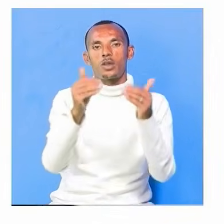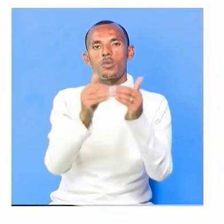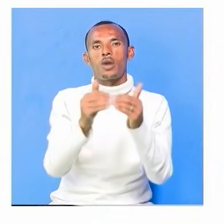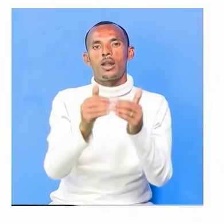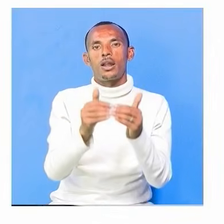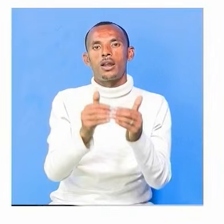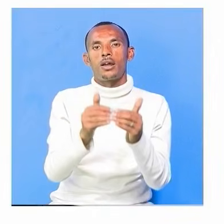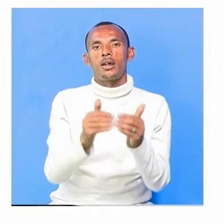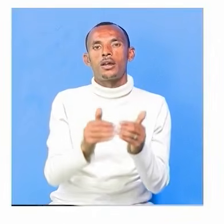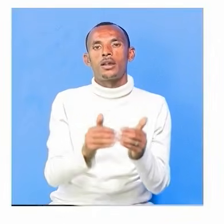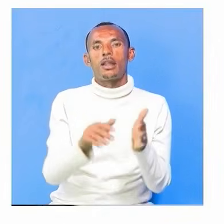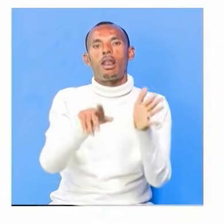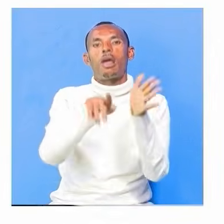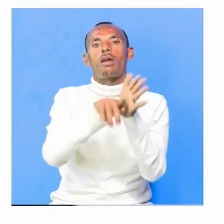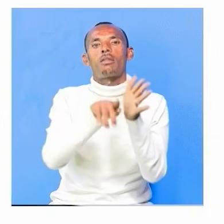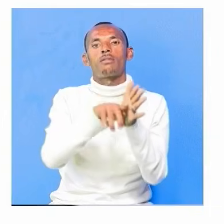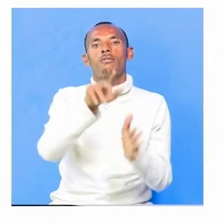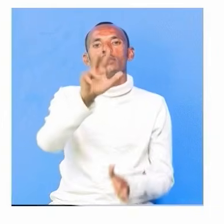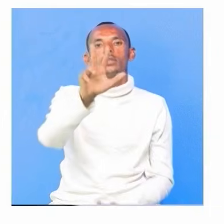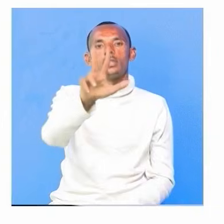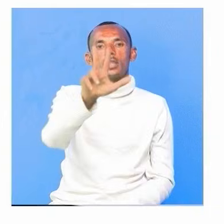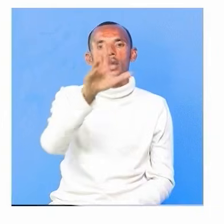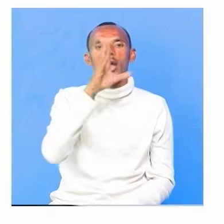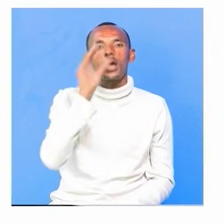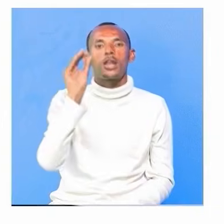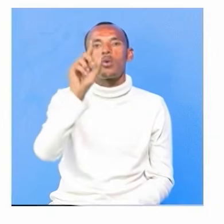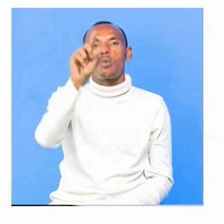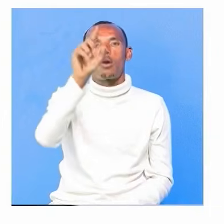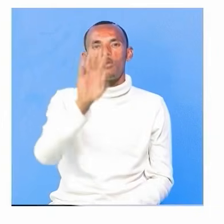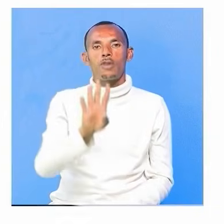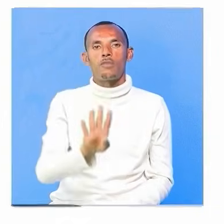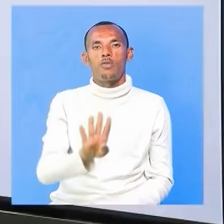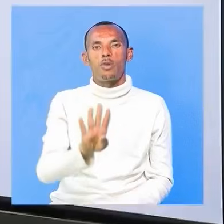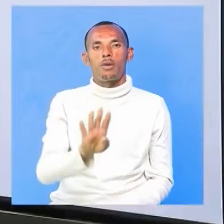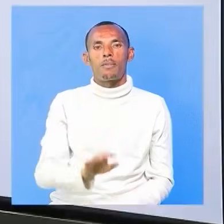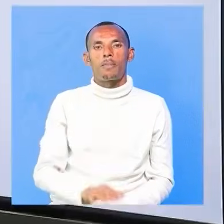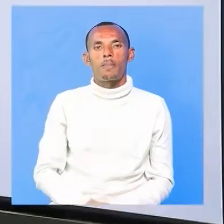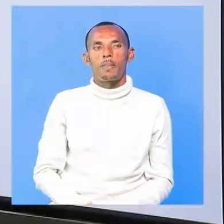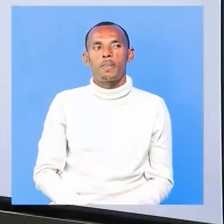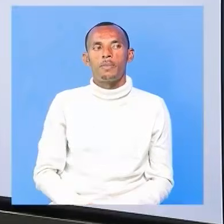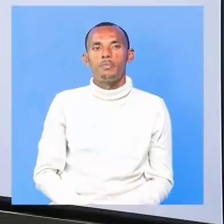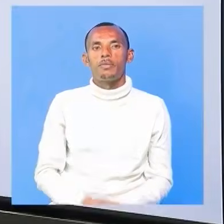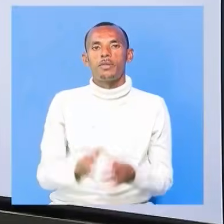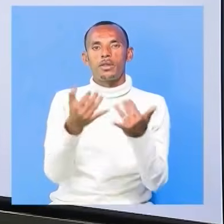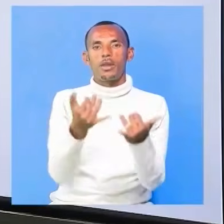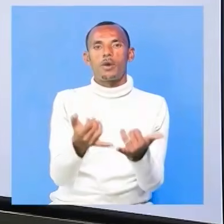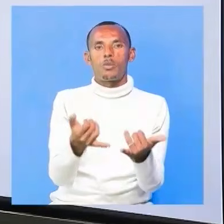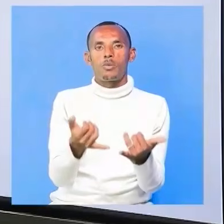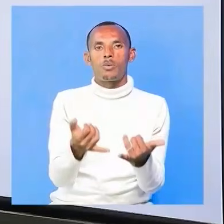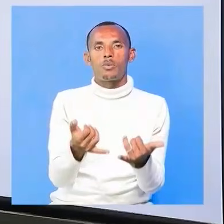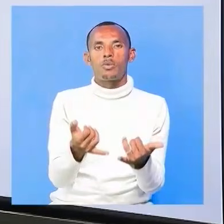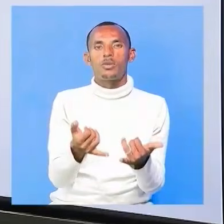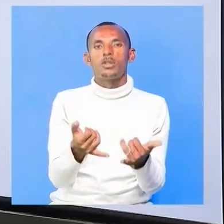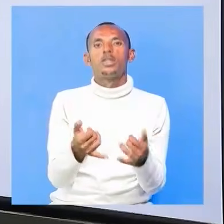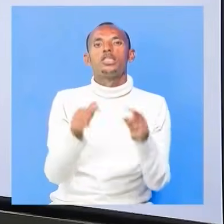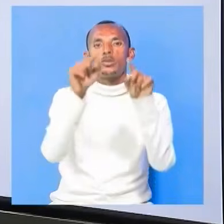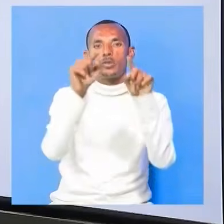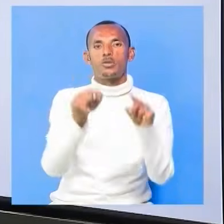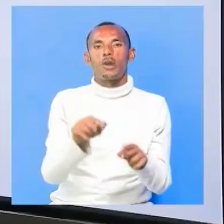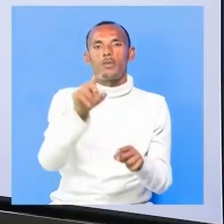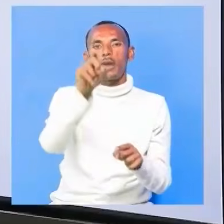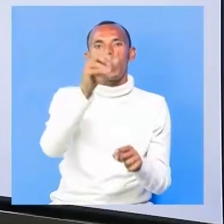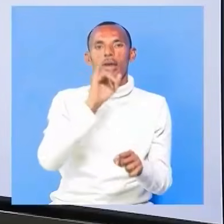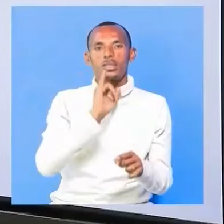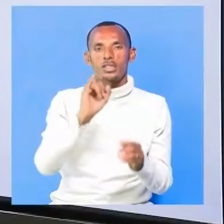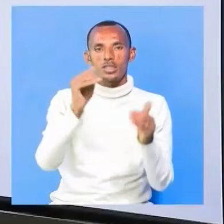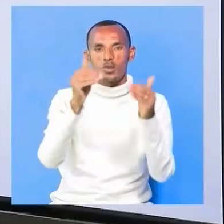is equal to minus 3 and 1 over 4. Okay, now absolute